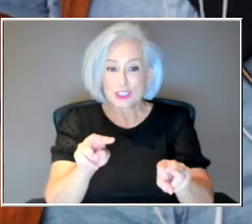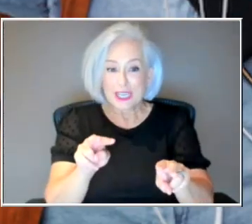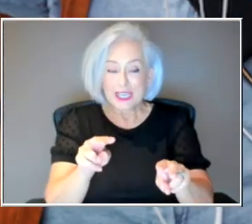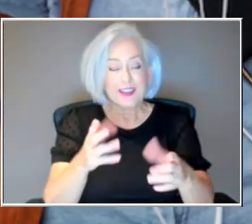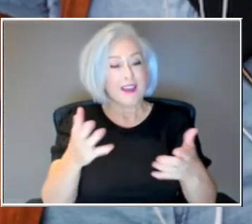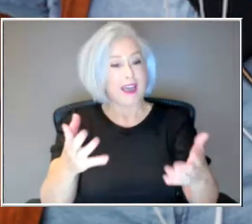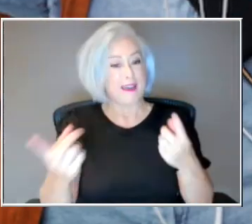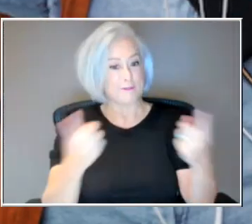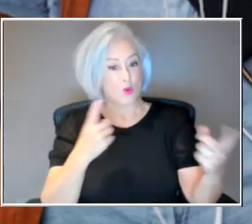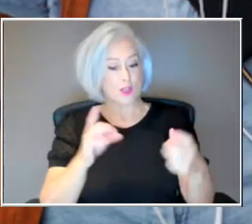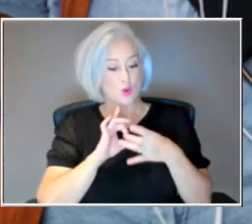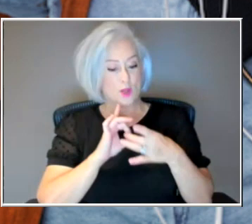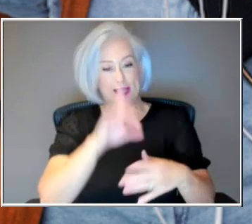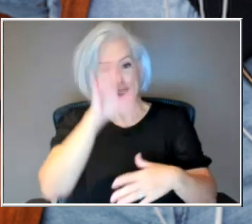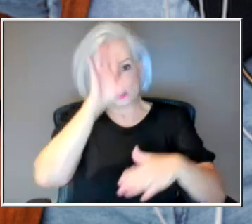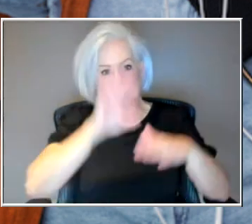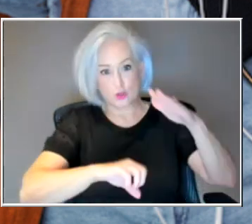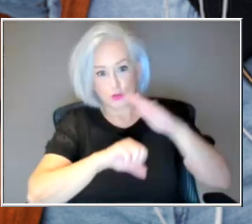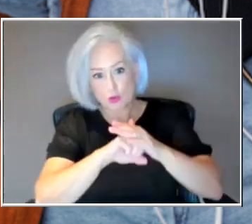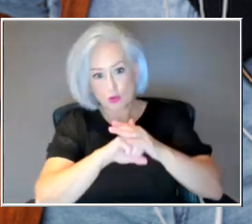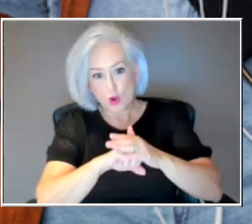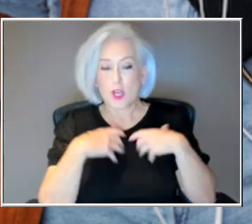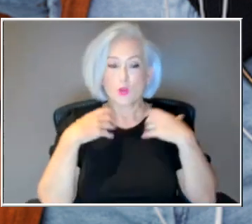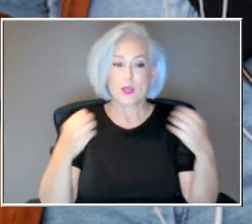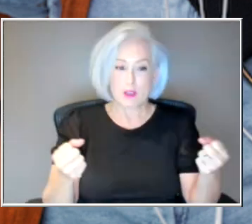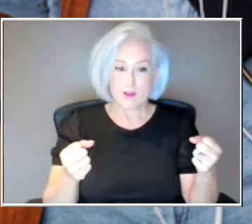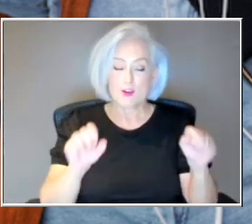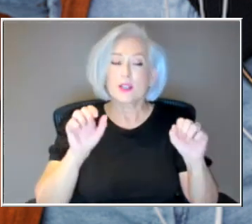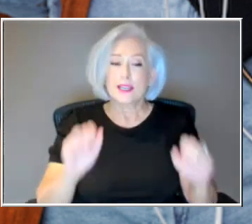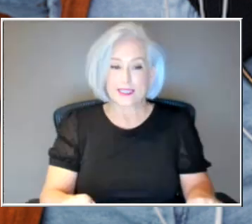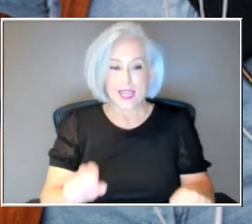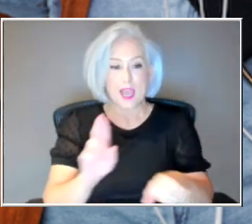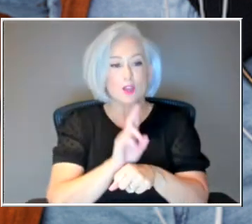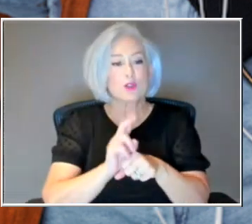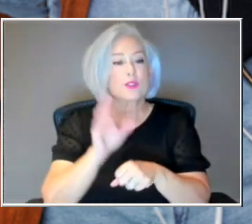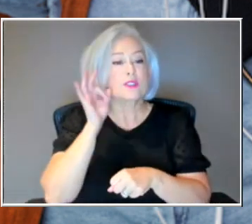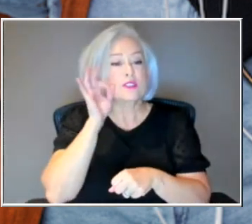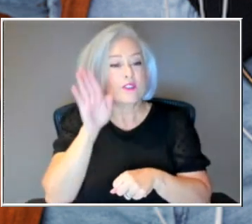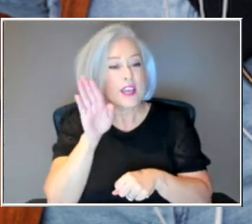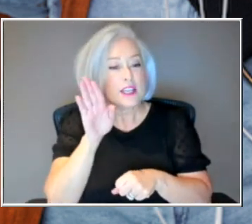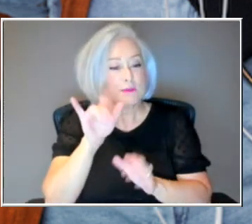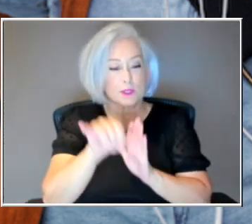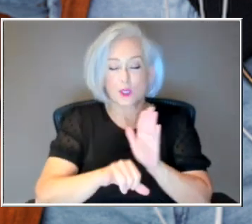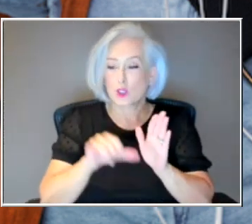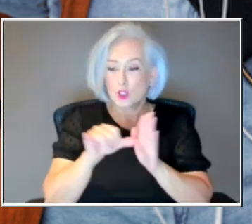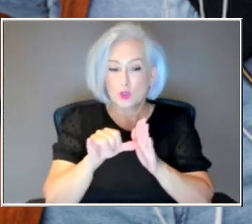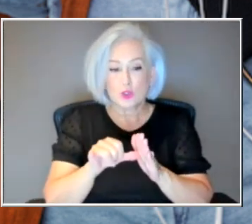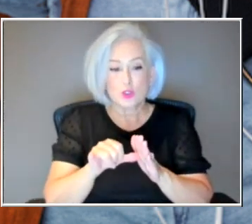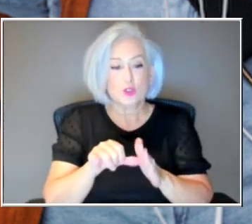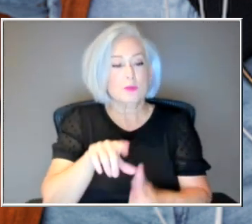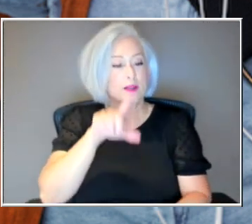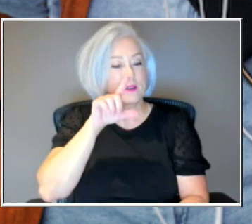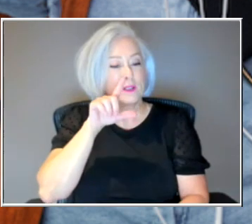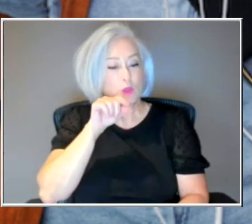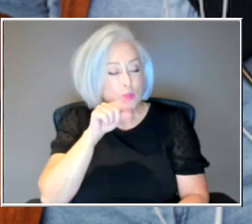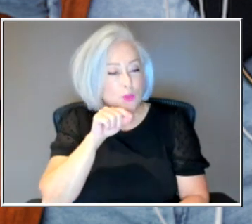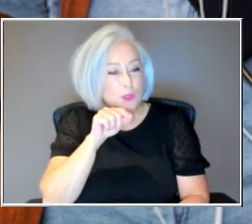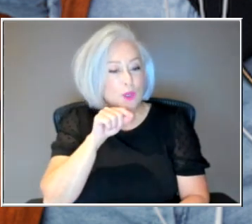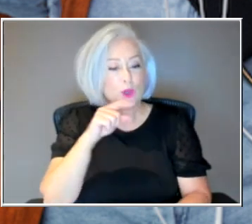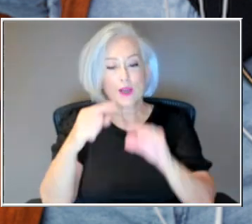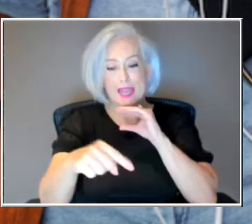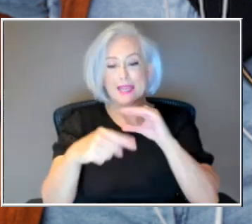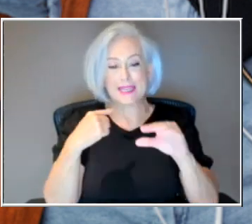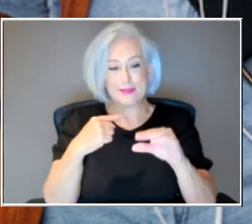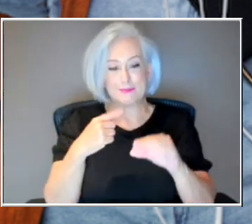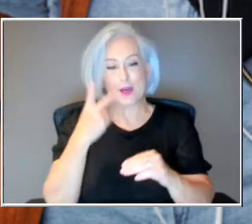stroke recovery, you can use the chat on YouTube or Facebook. We are on the X platform, or you can email the Medical News Network. Information is there on your